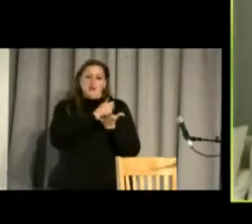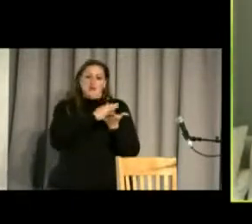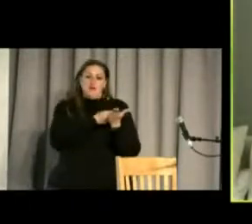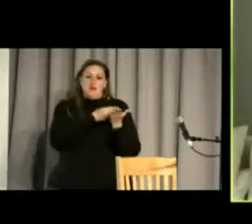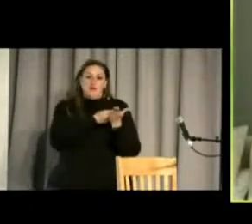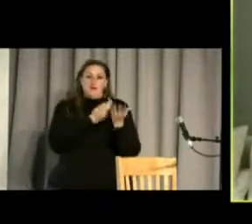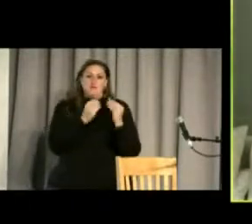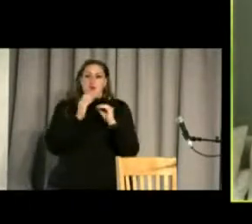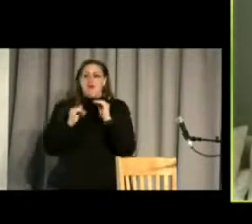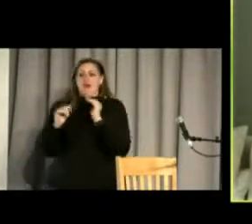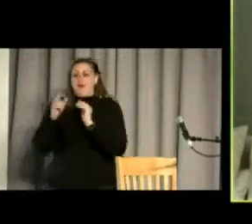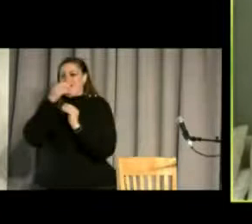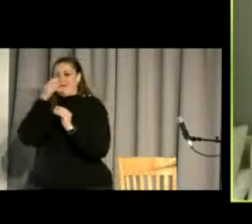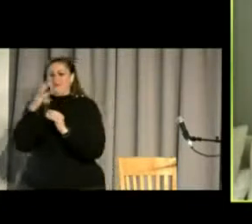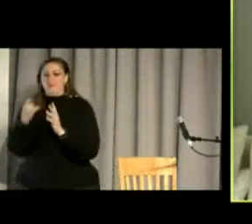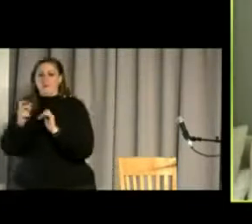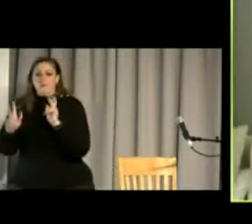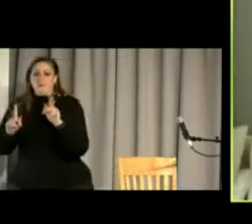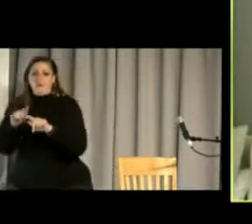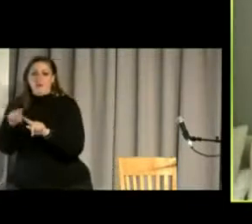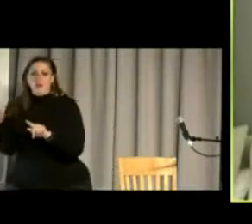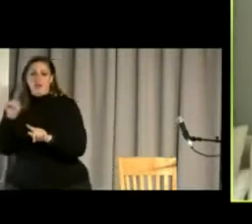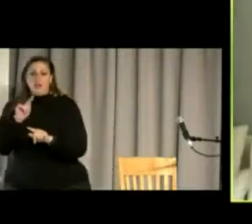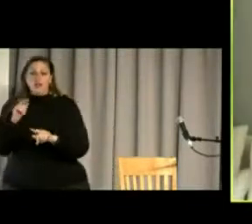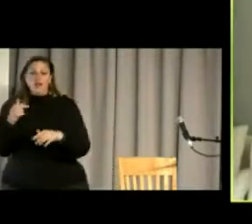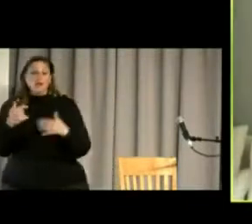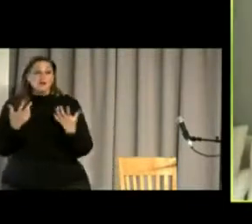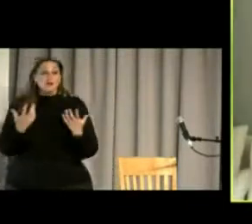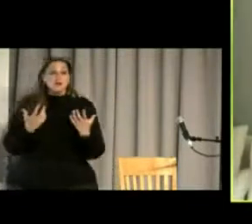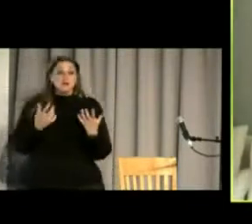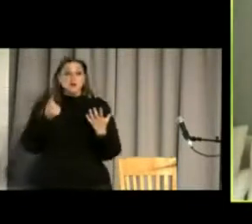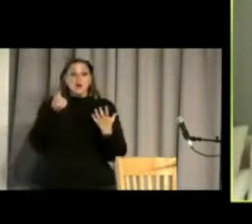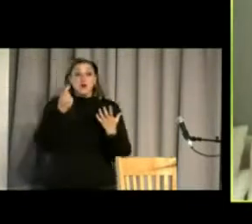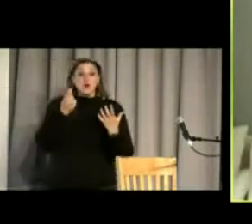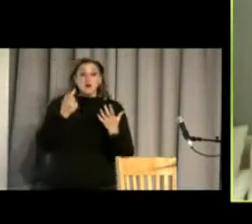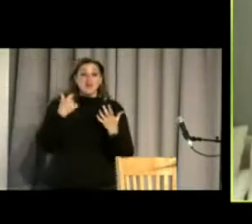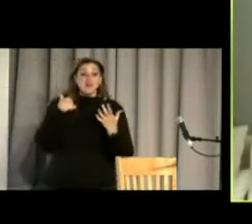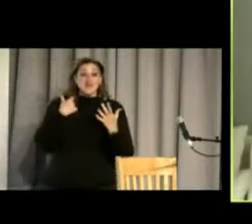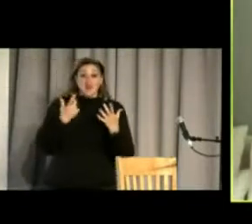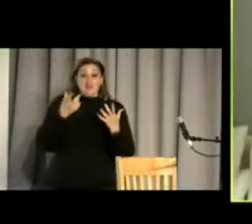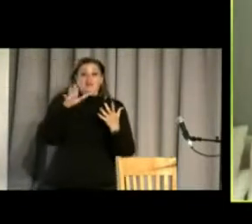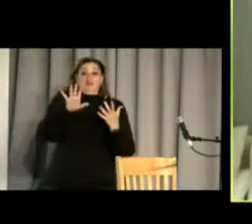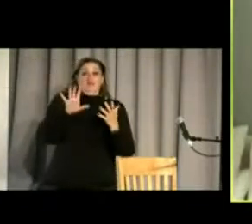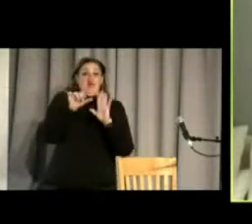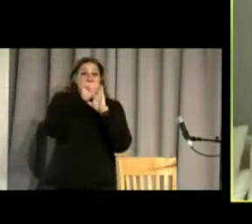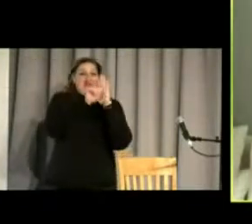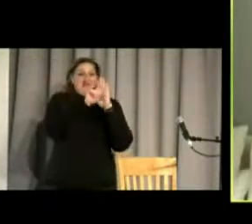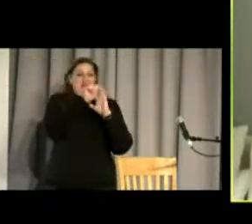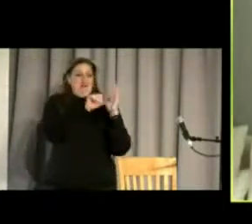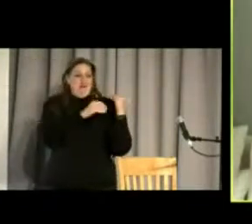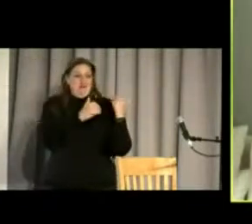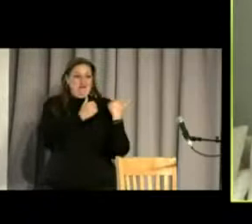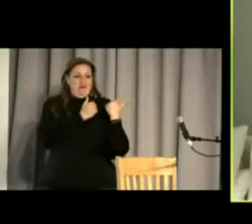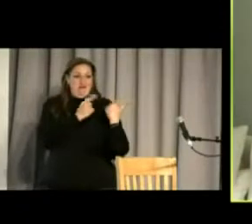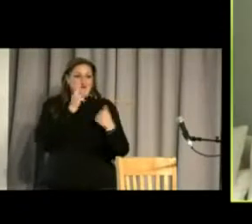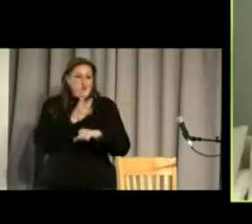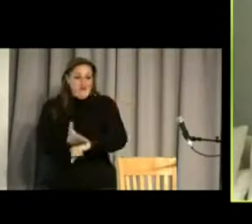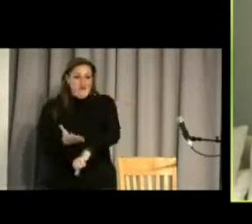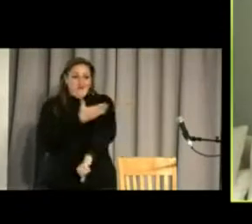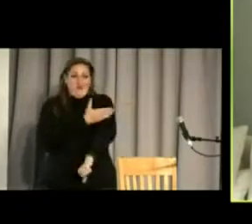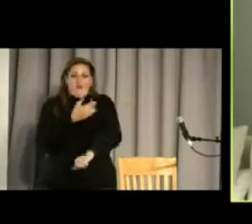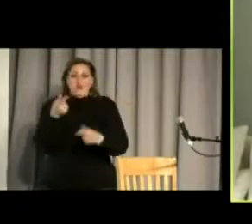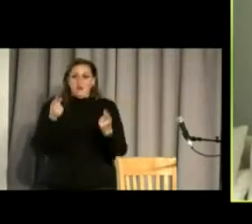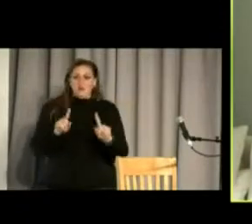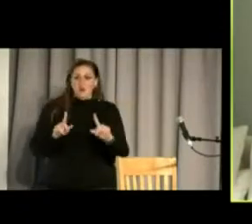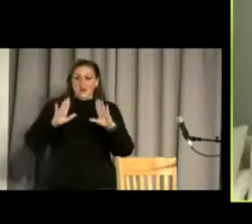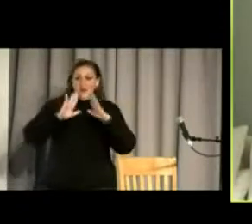So in terms of whether the state has been responsible anywhere for the actual improvement of conditions